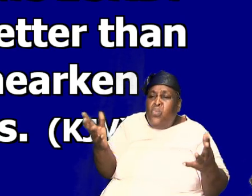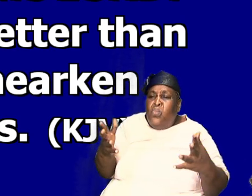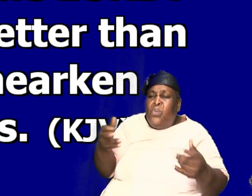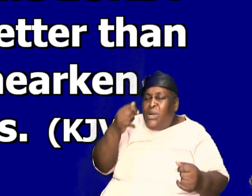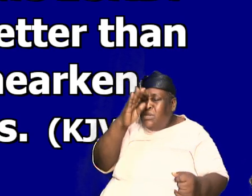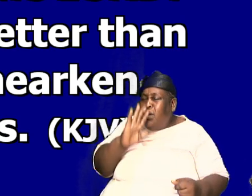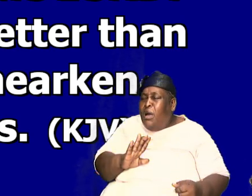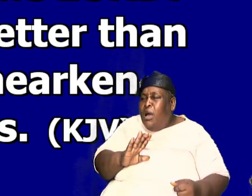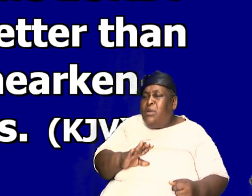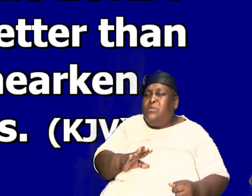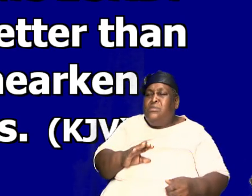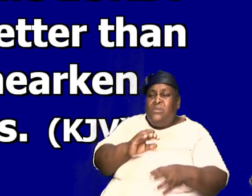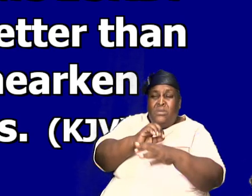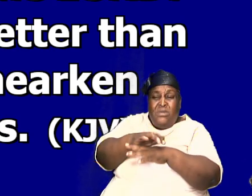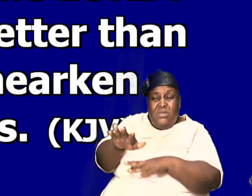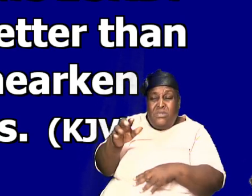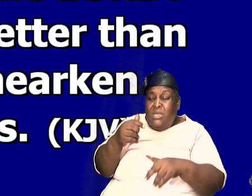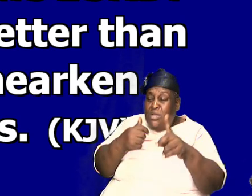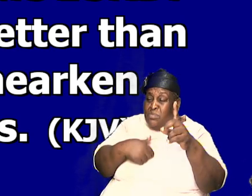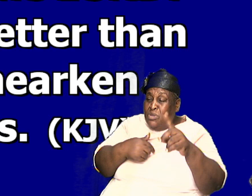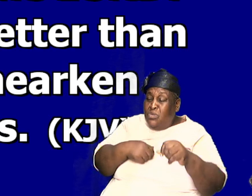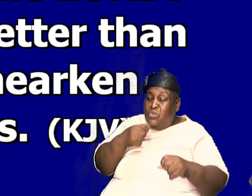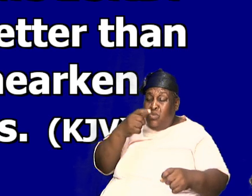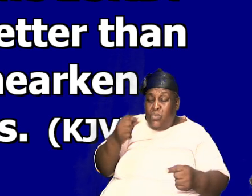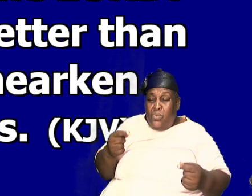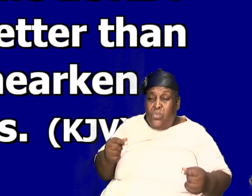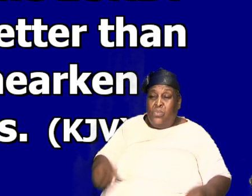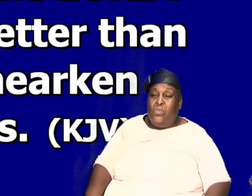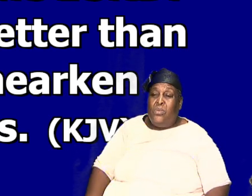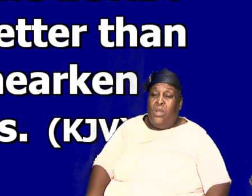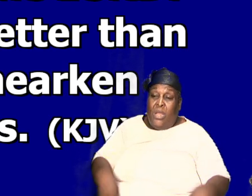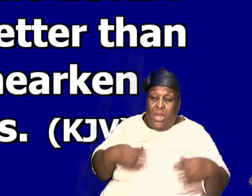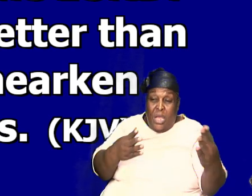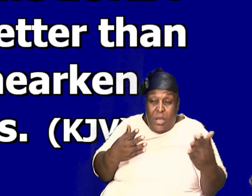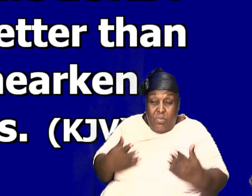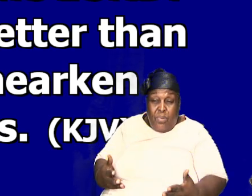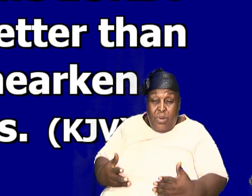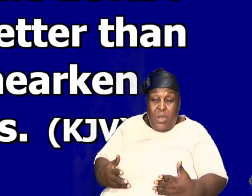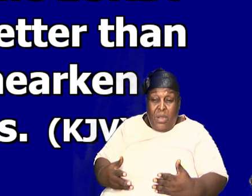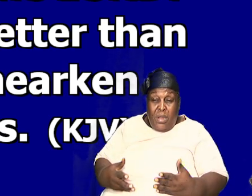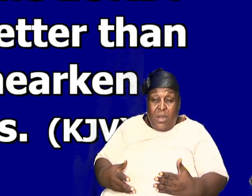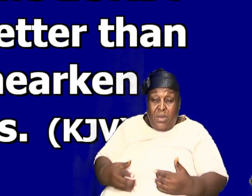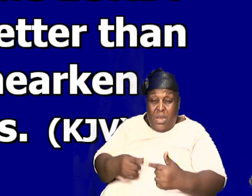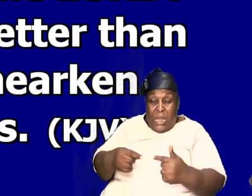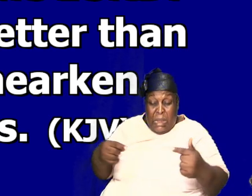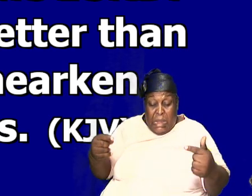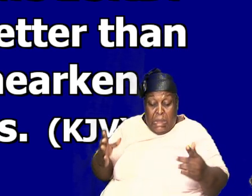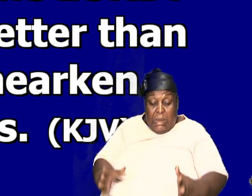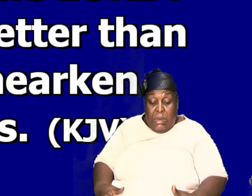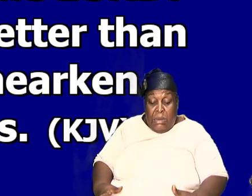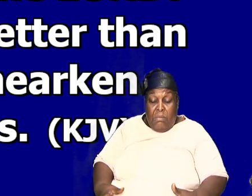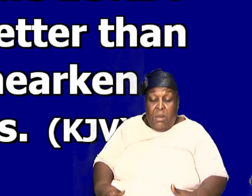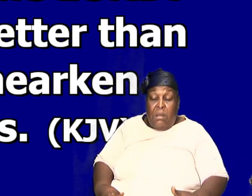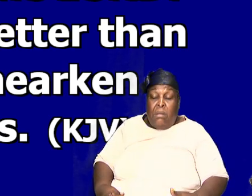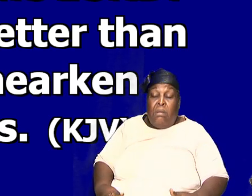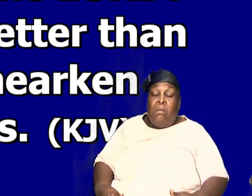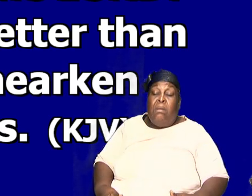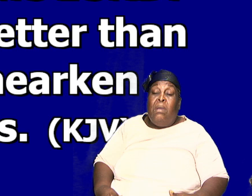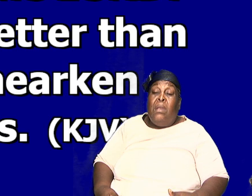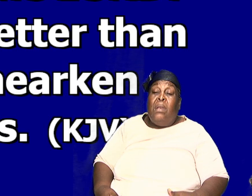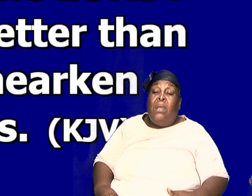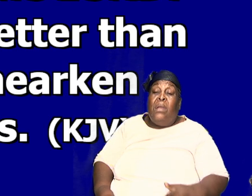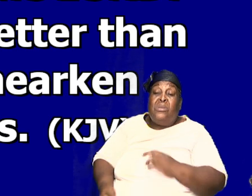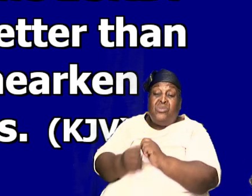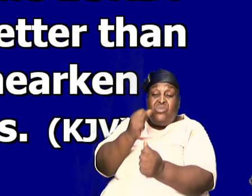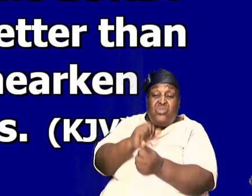and have brought, oh God, the king of Amalek and have utterly destroyed the Amalekites.